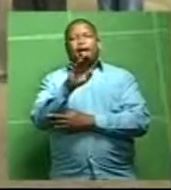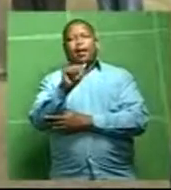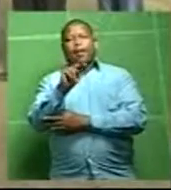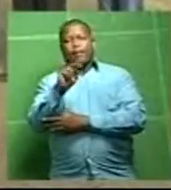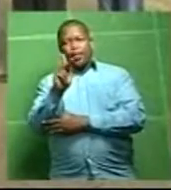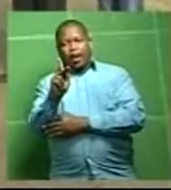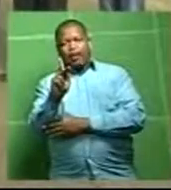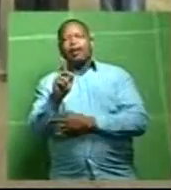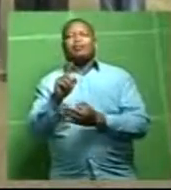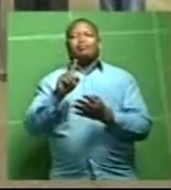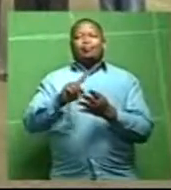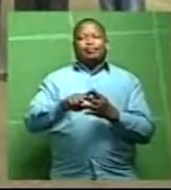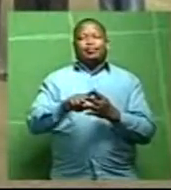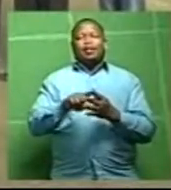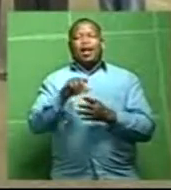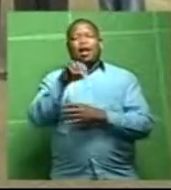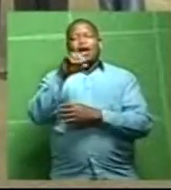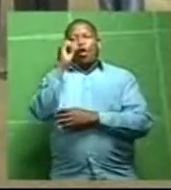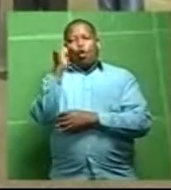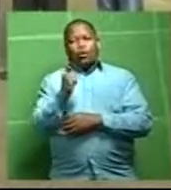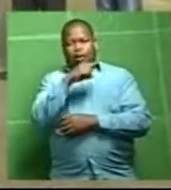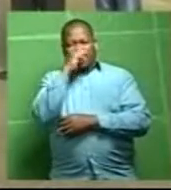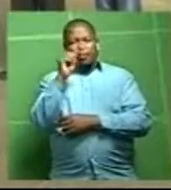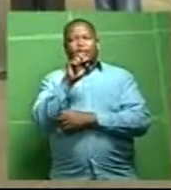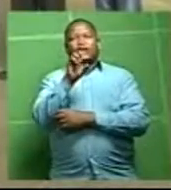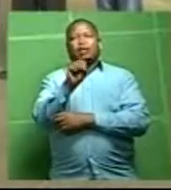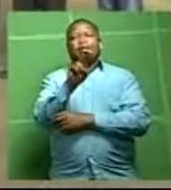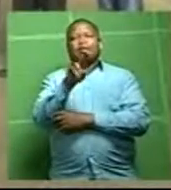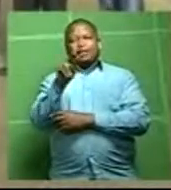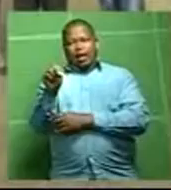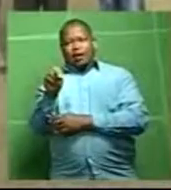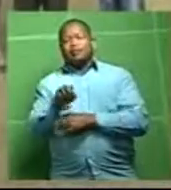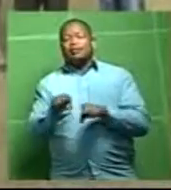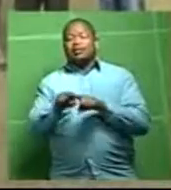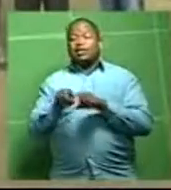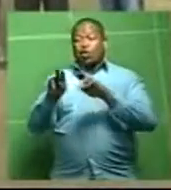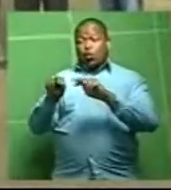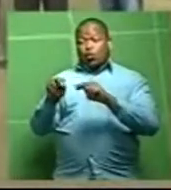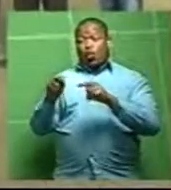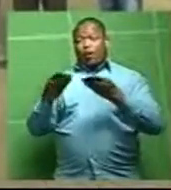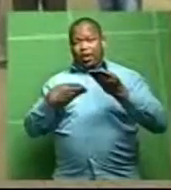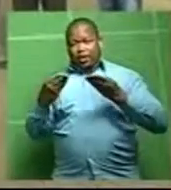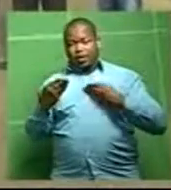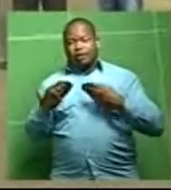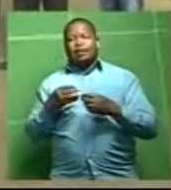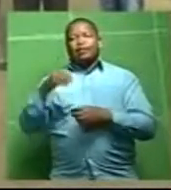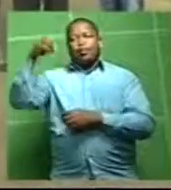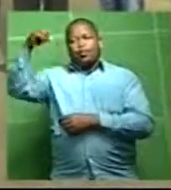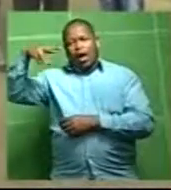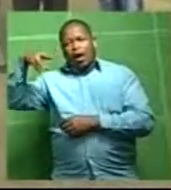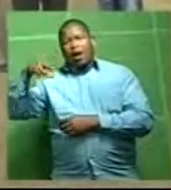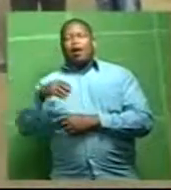NATO Leti faka ngapani Yemshuwa lens Ngapani Yemakesi Kanyena pay cash Lubigako eti nzabe